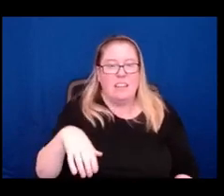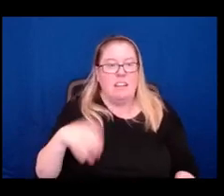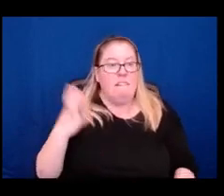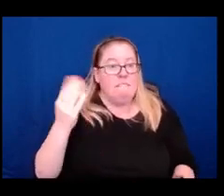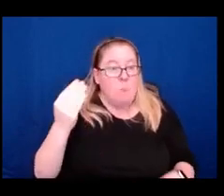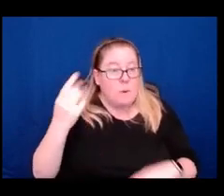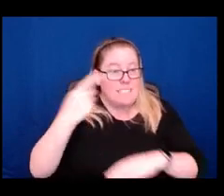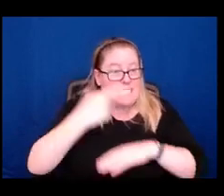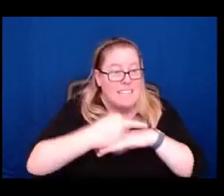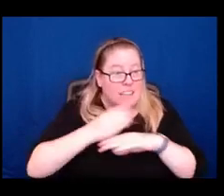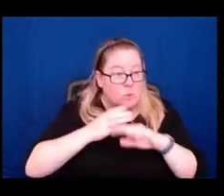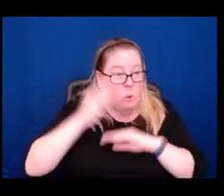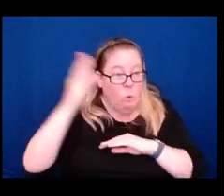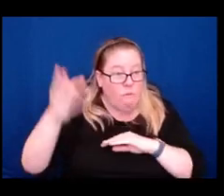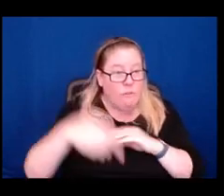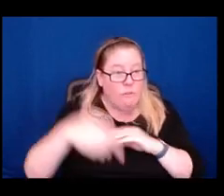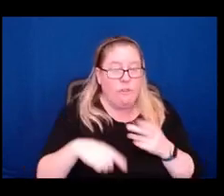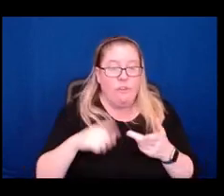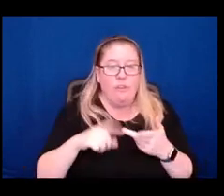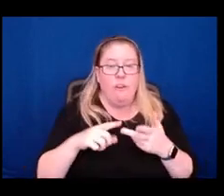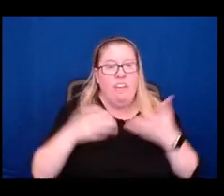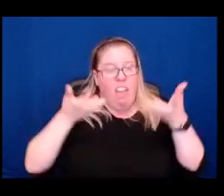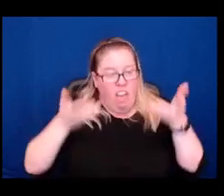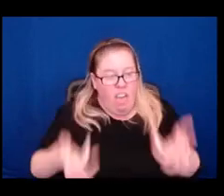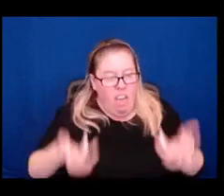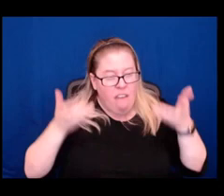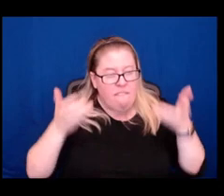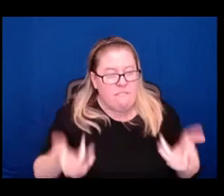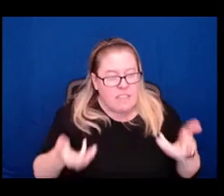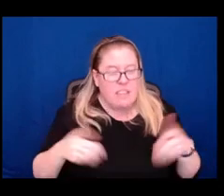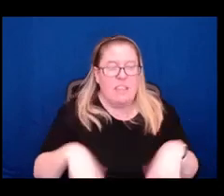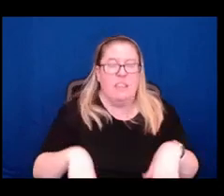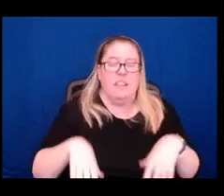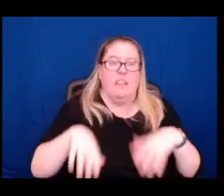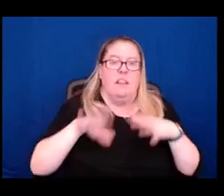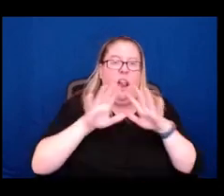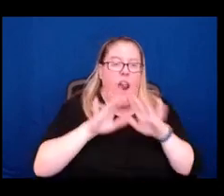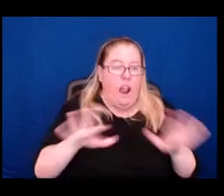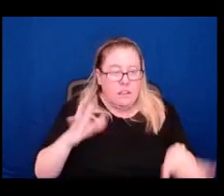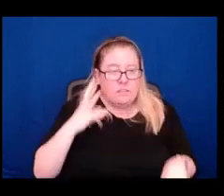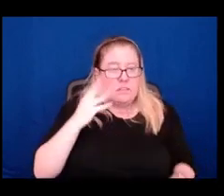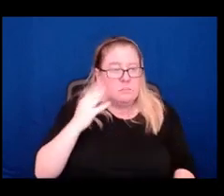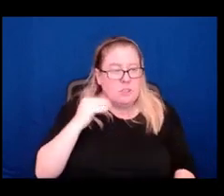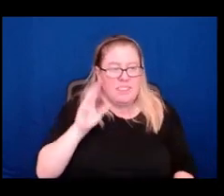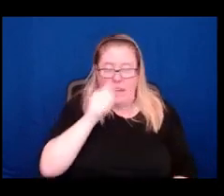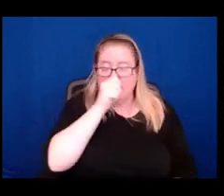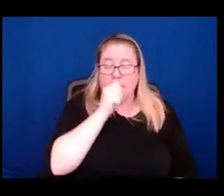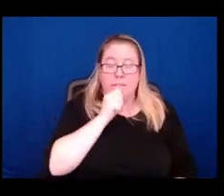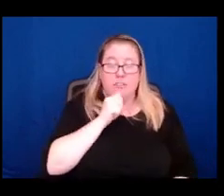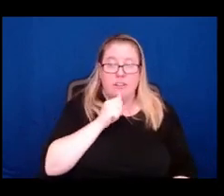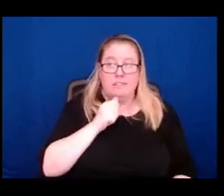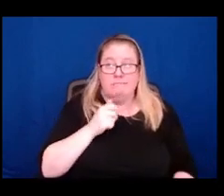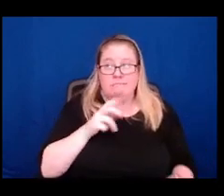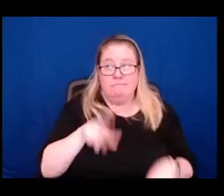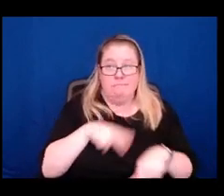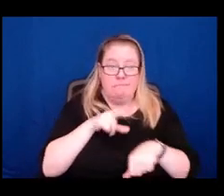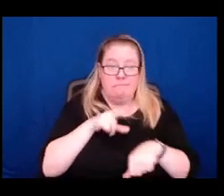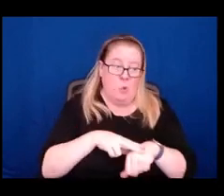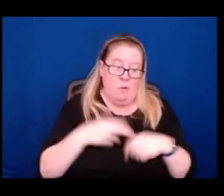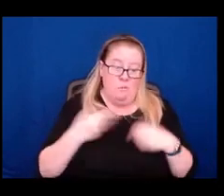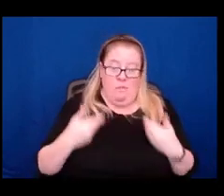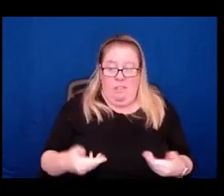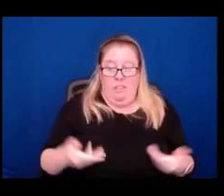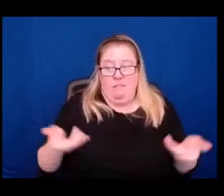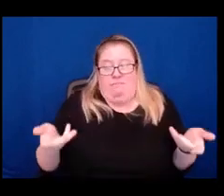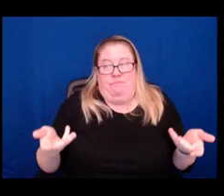past 14 days. They were always very heavy in flow. And so that sort of suffering was normalized. And